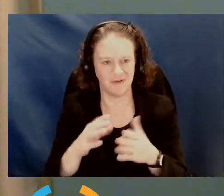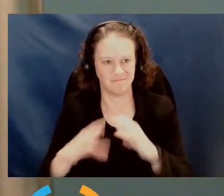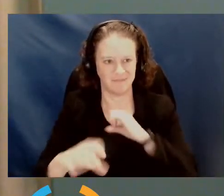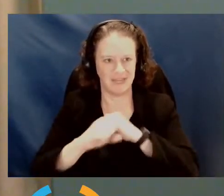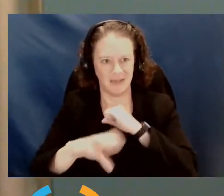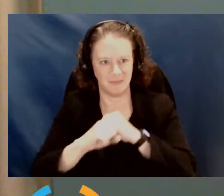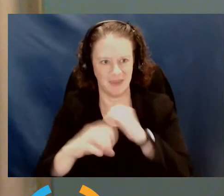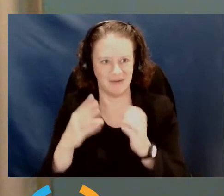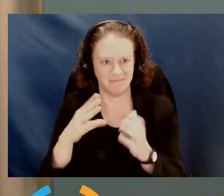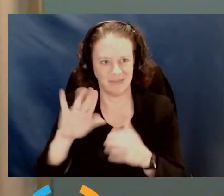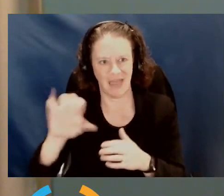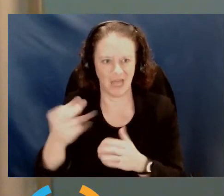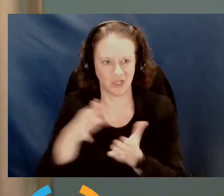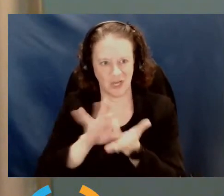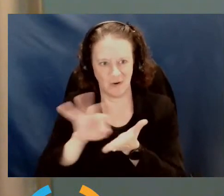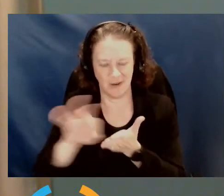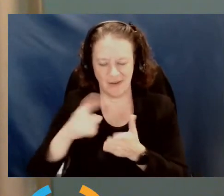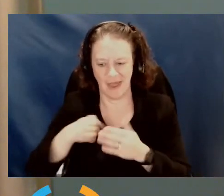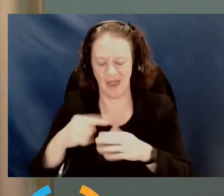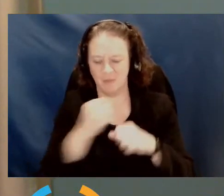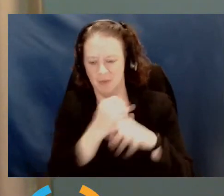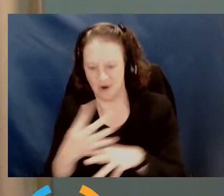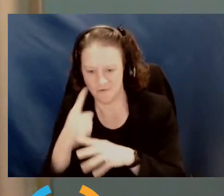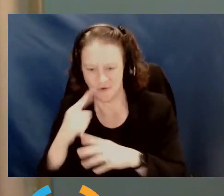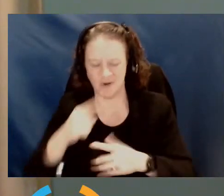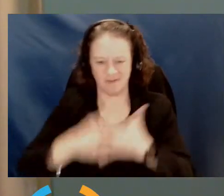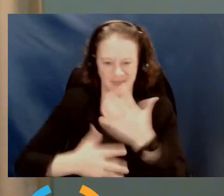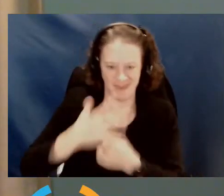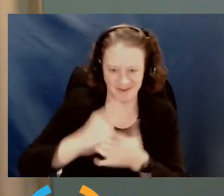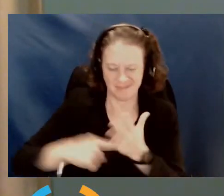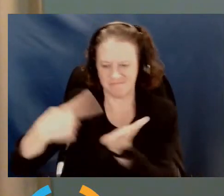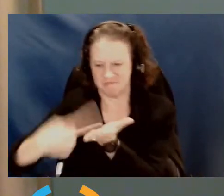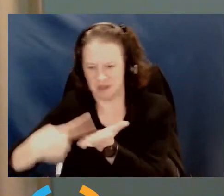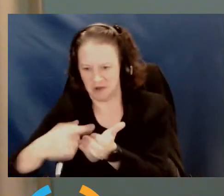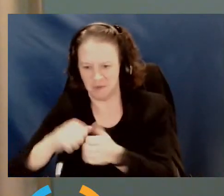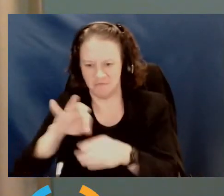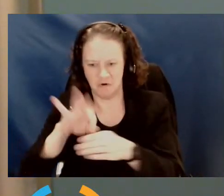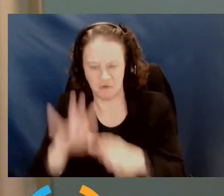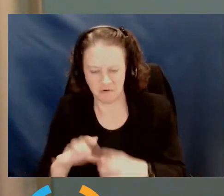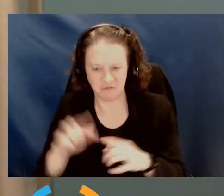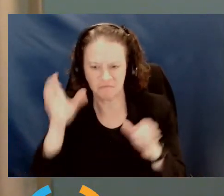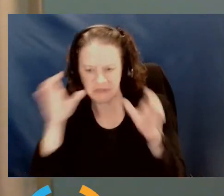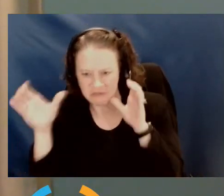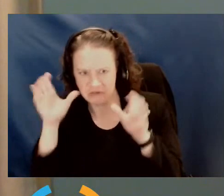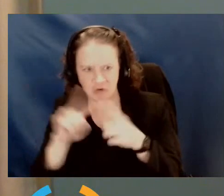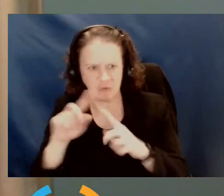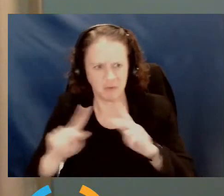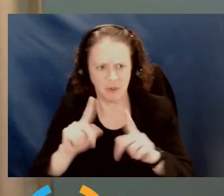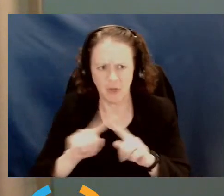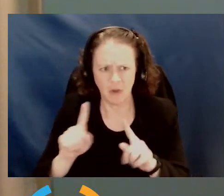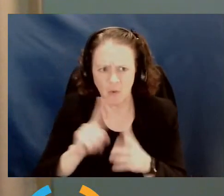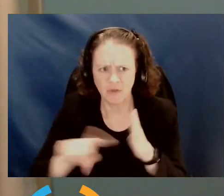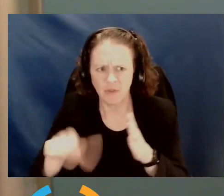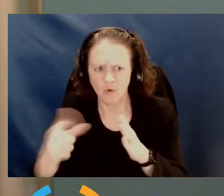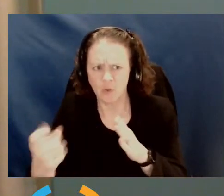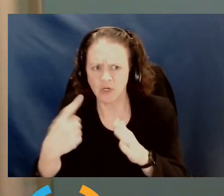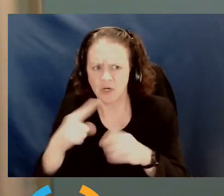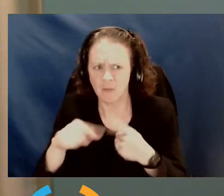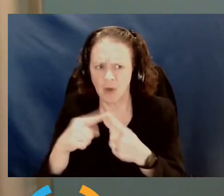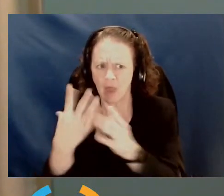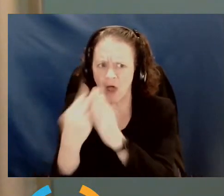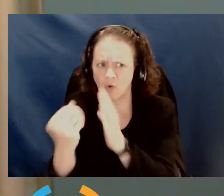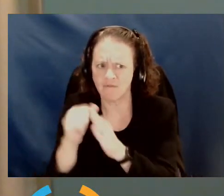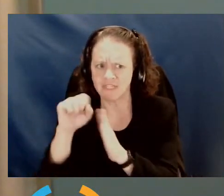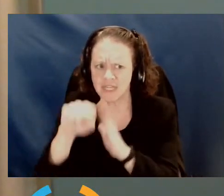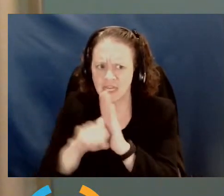every day, prepare for debates and talk to voters and listen to folks. So I believe that is. And what was the other question? Was about out of state? Yeah, out of